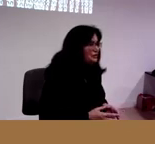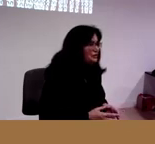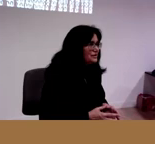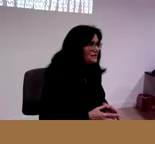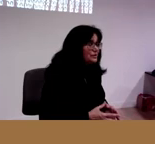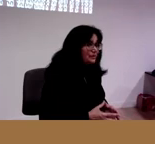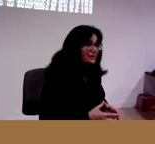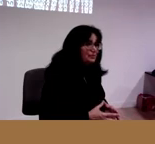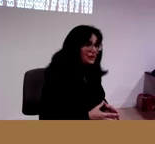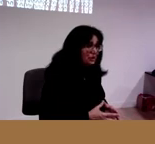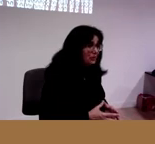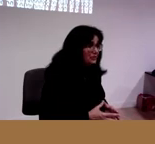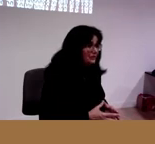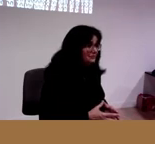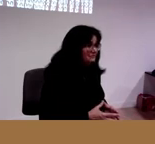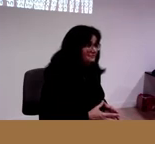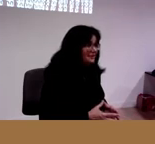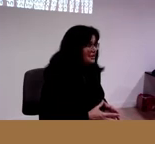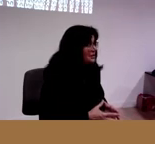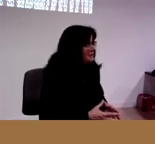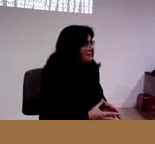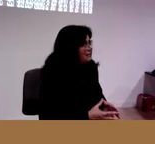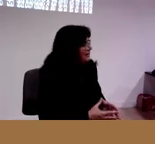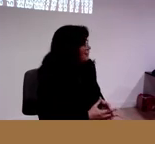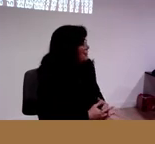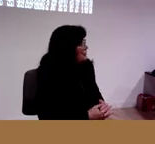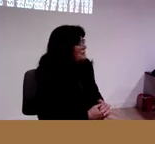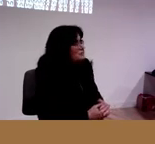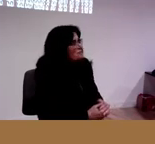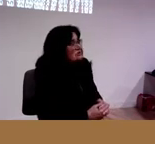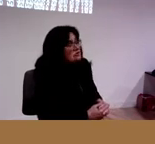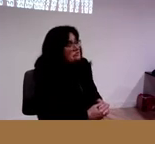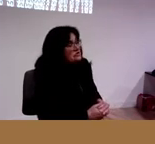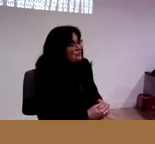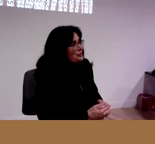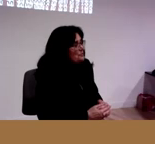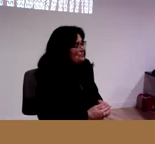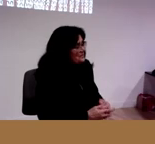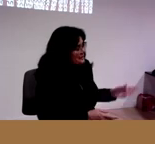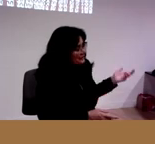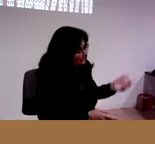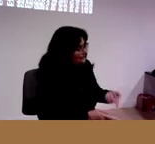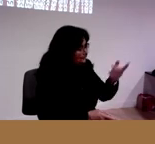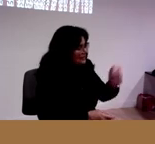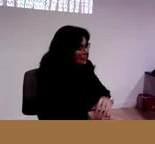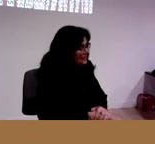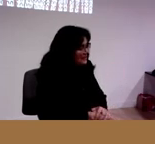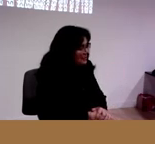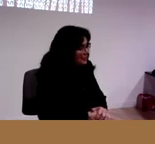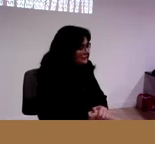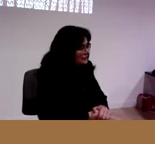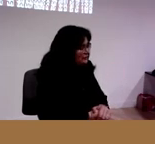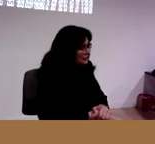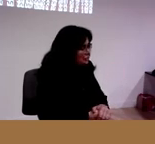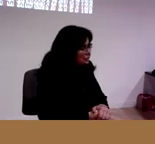to the university that was coming in by helicopter. And we thought, oh, you know, this is different. So